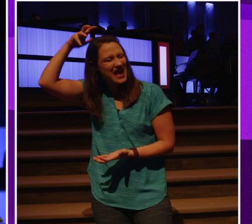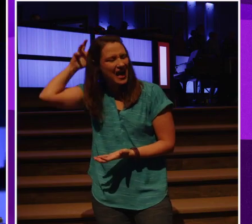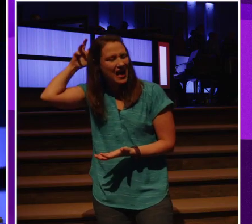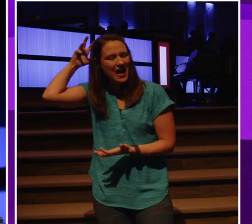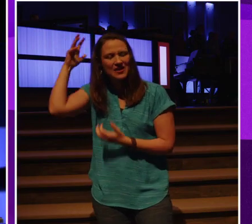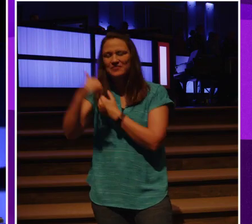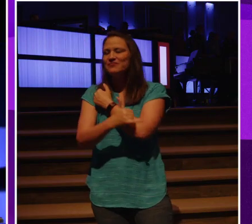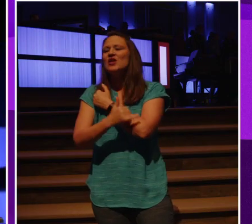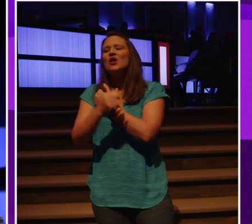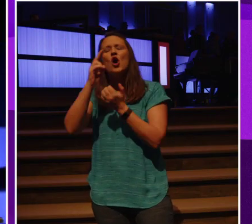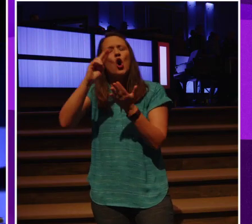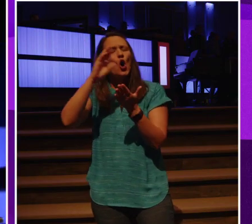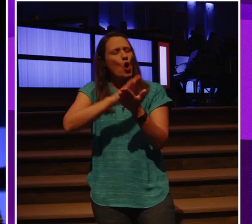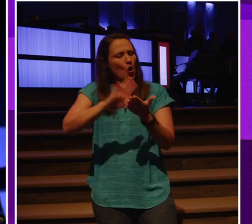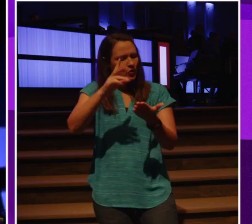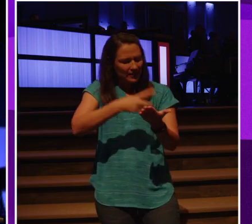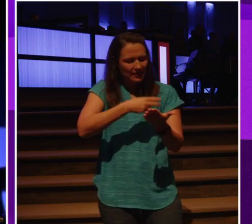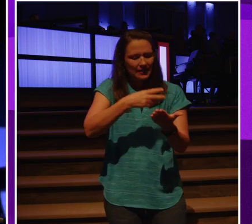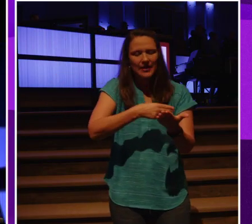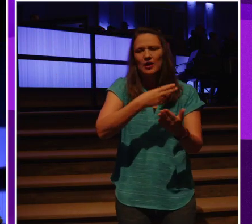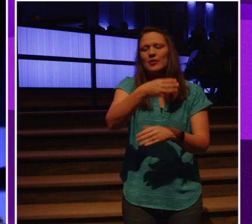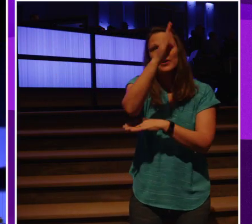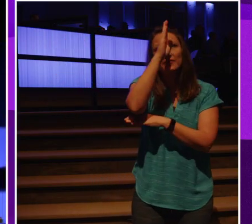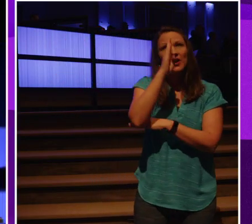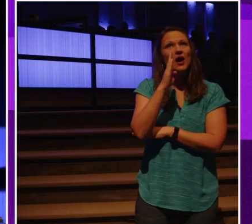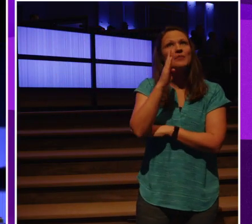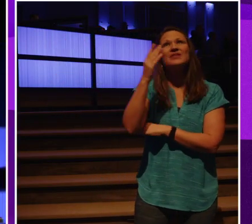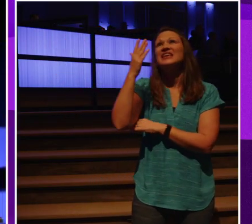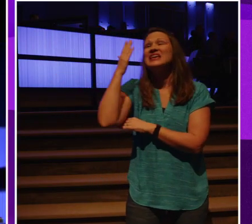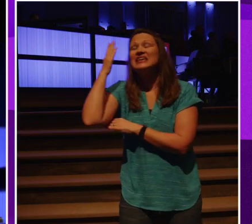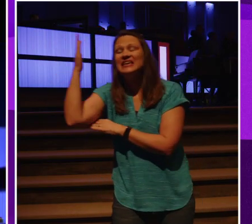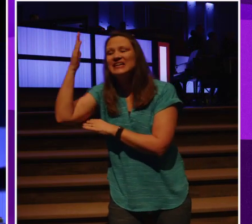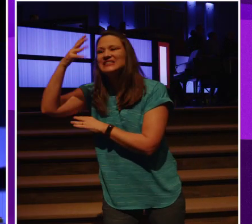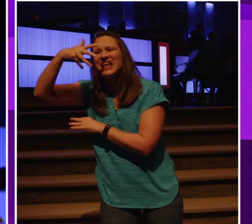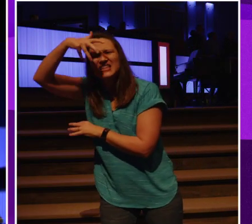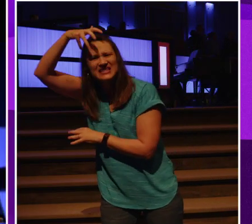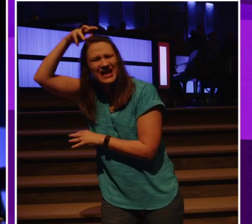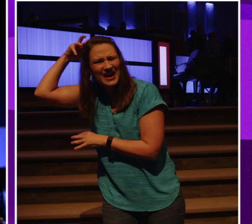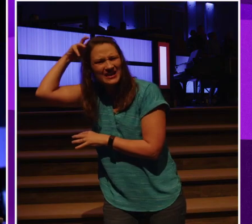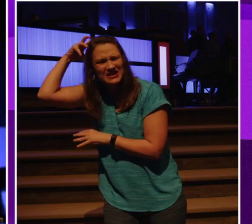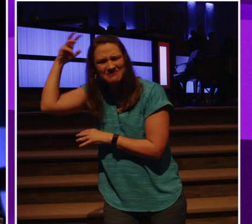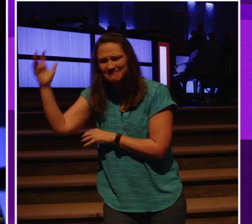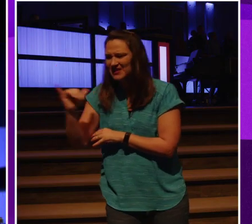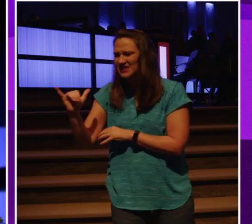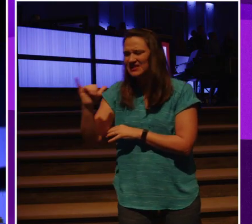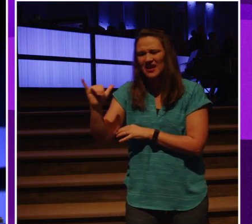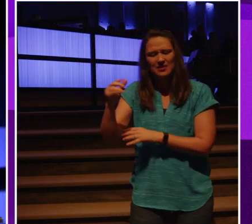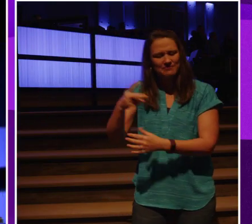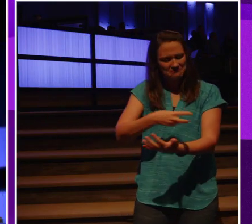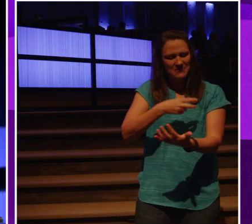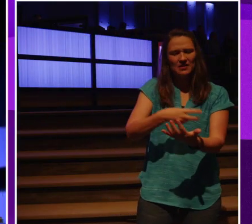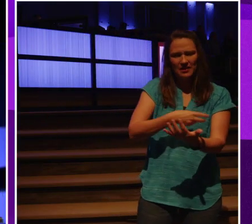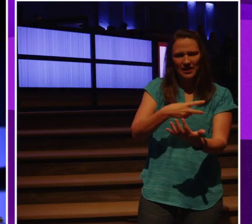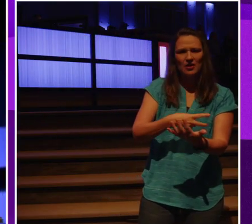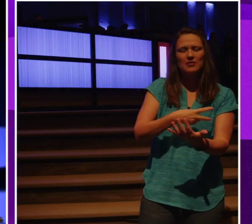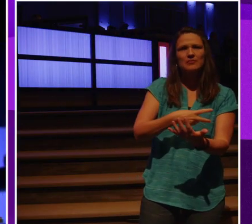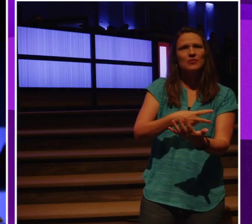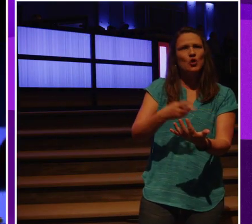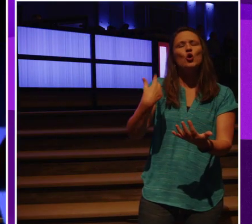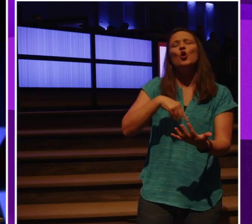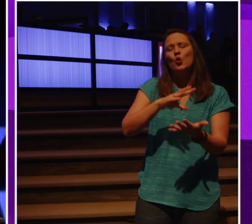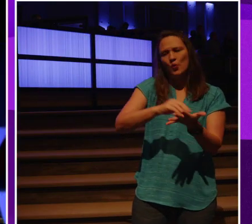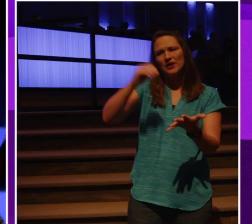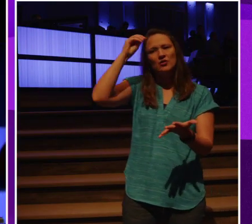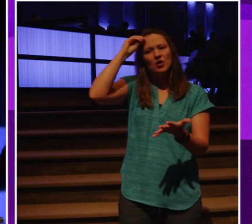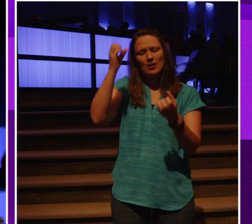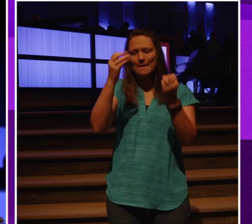Holy Lamb of God. He's a lion and a lamb. So many things we learn from those portrayals